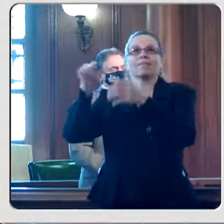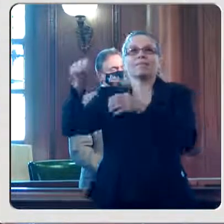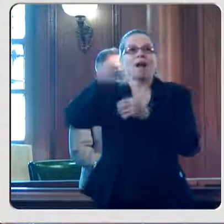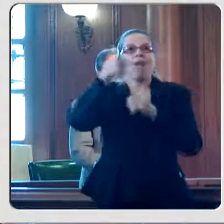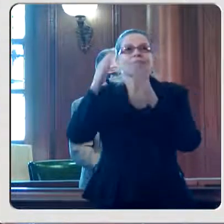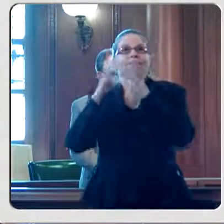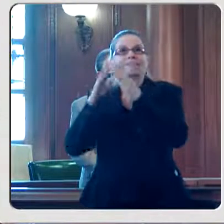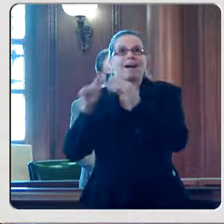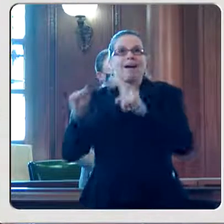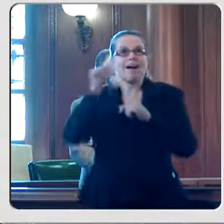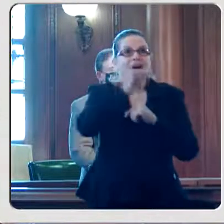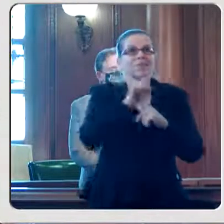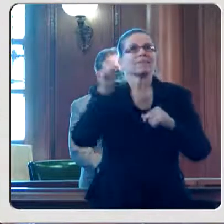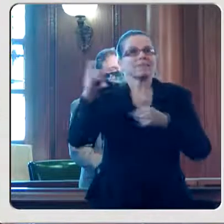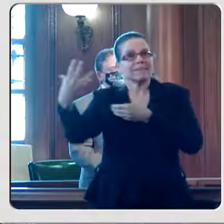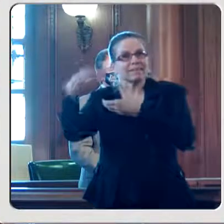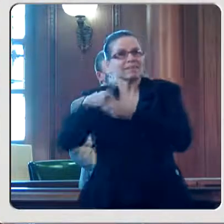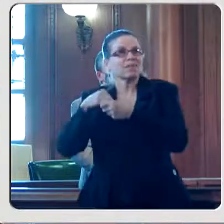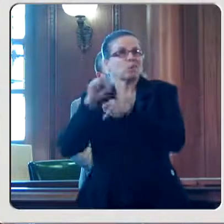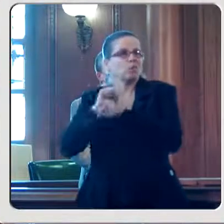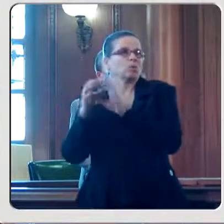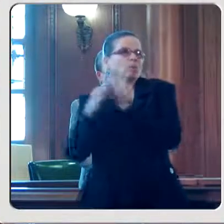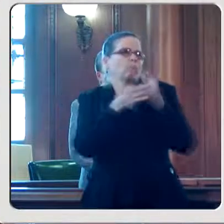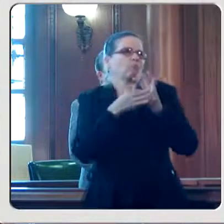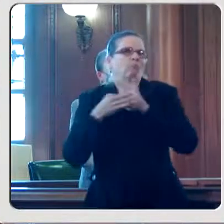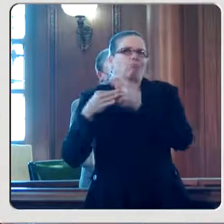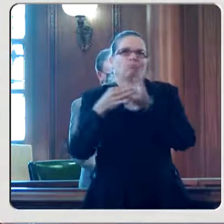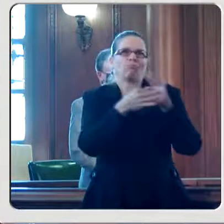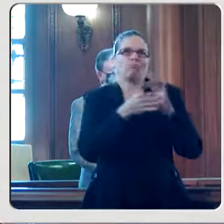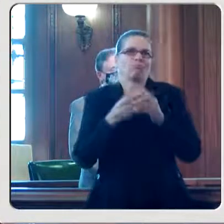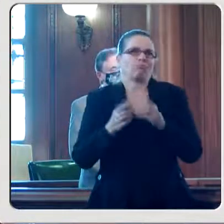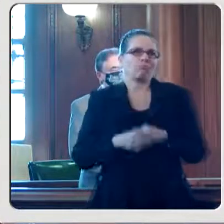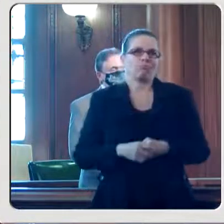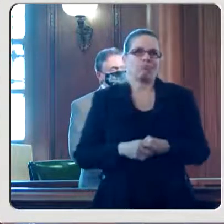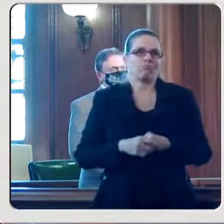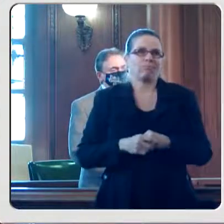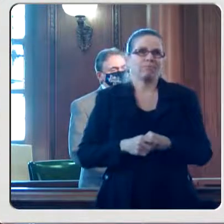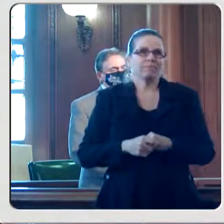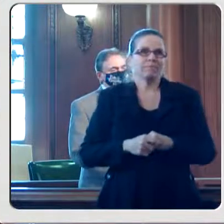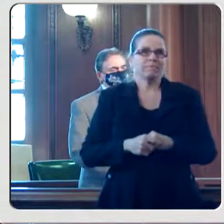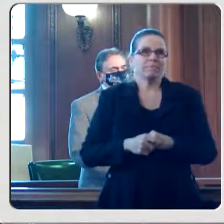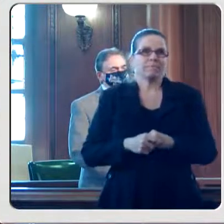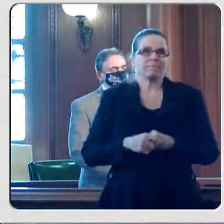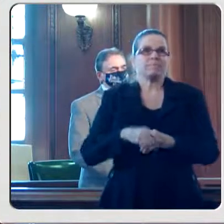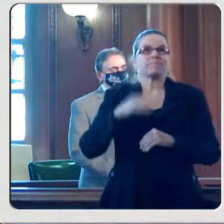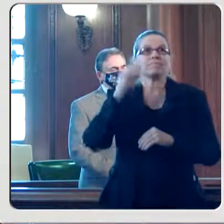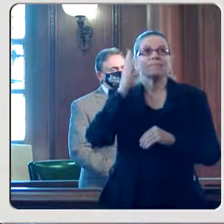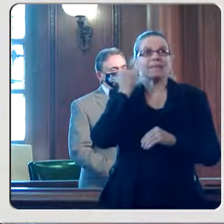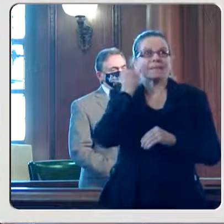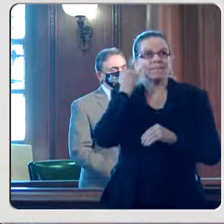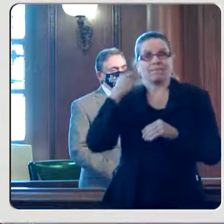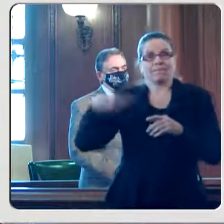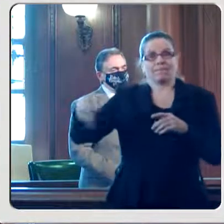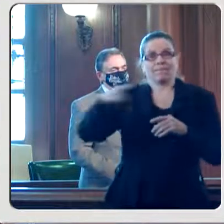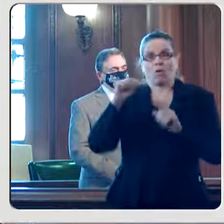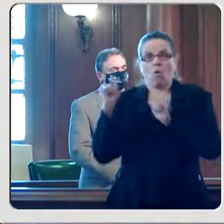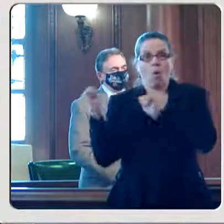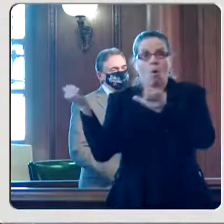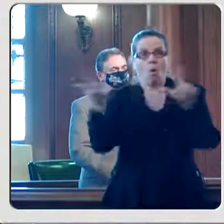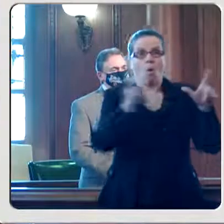have to be involved in this effort if we're going to get the population of the city of Springfield and the